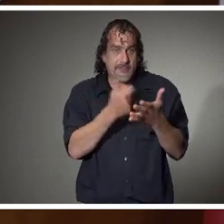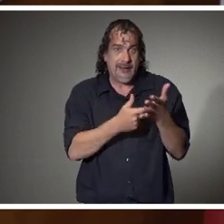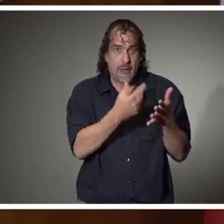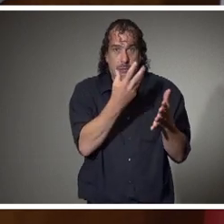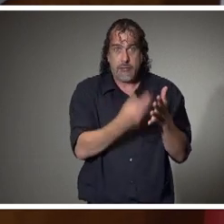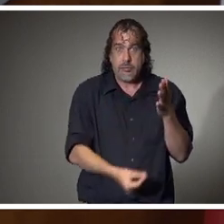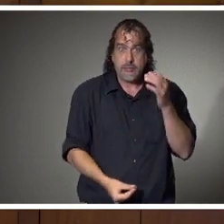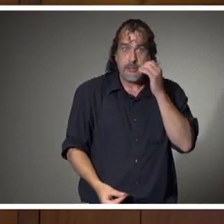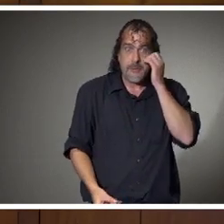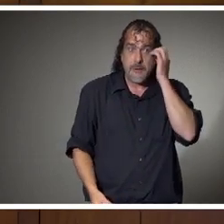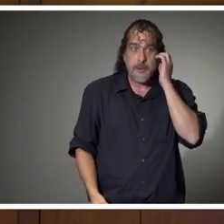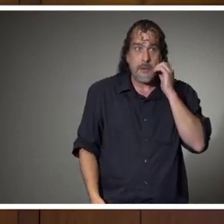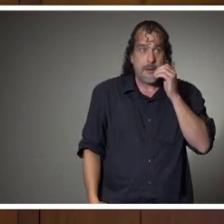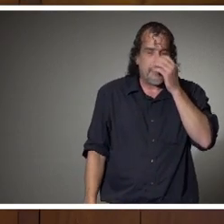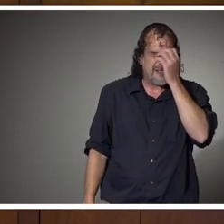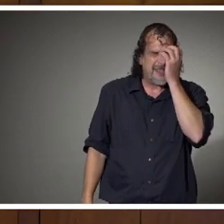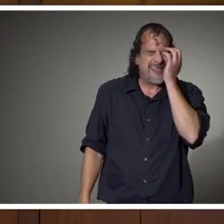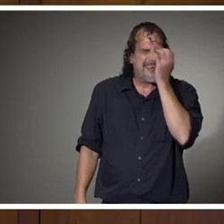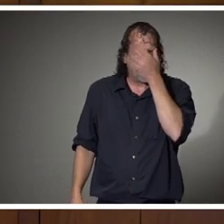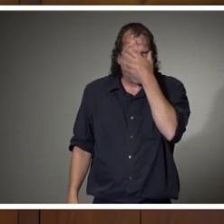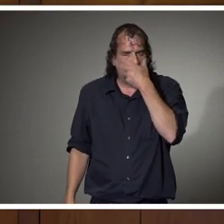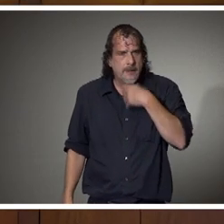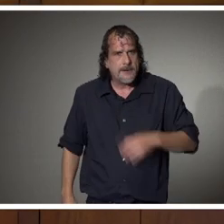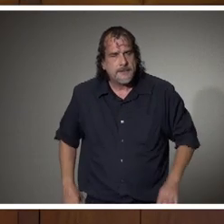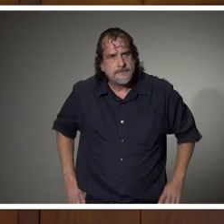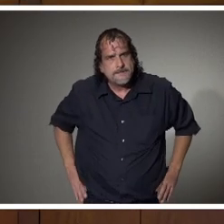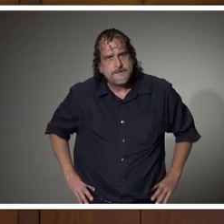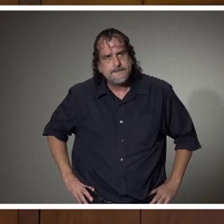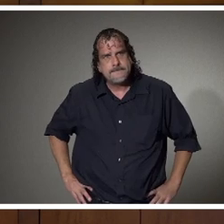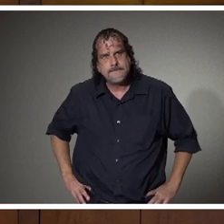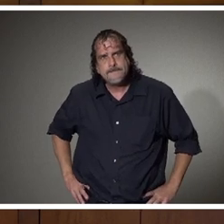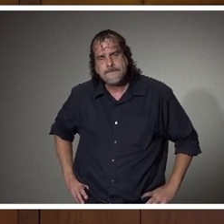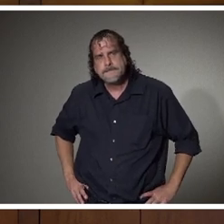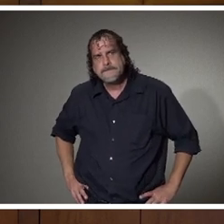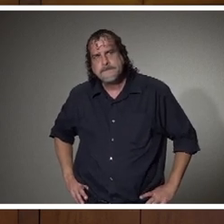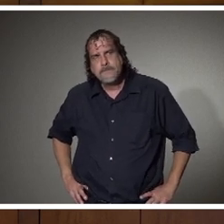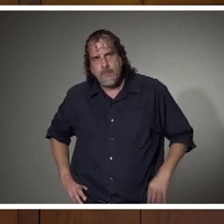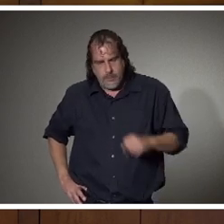debt perspective. Renee? Dave Elliott from WLOX has a question.